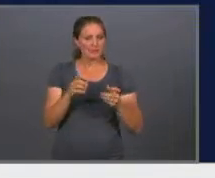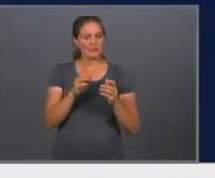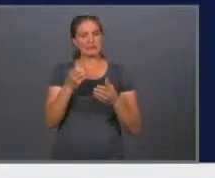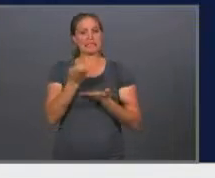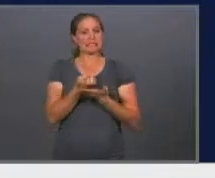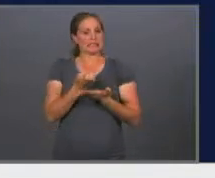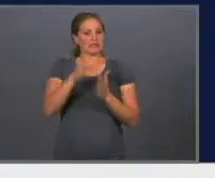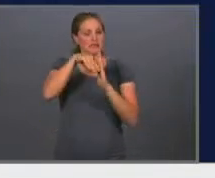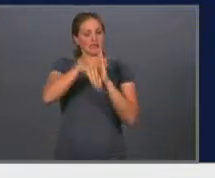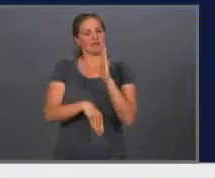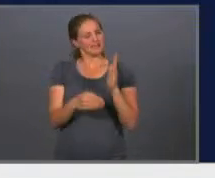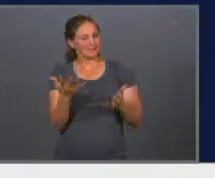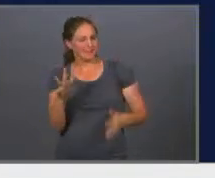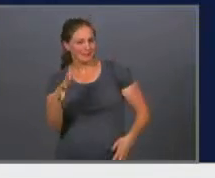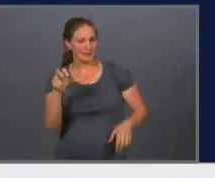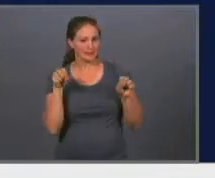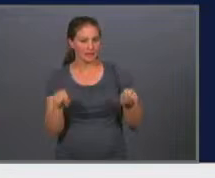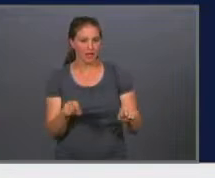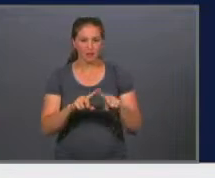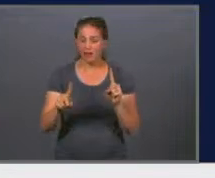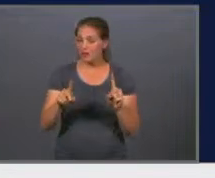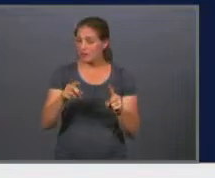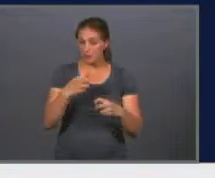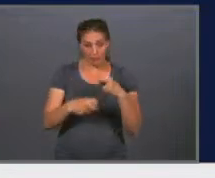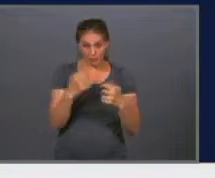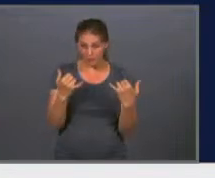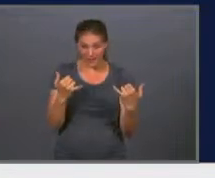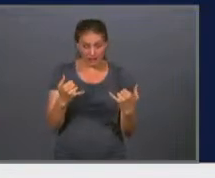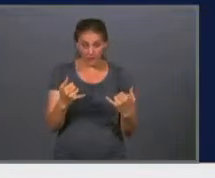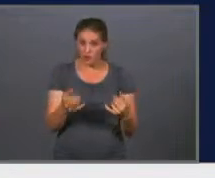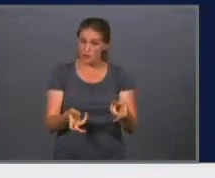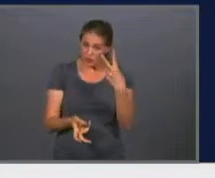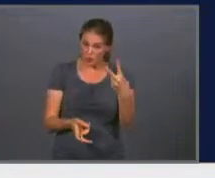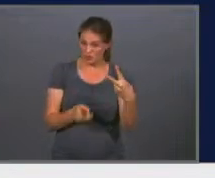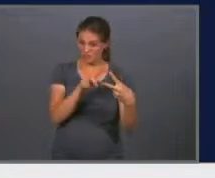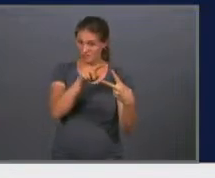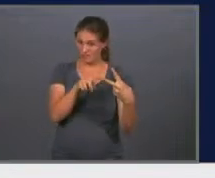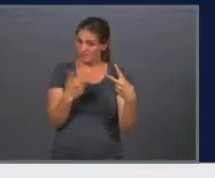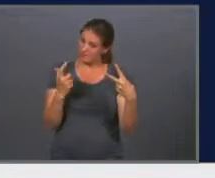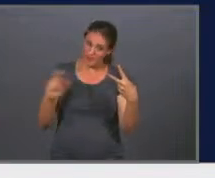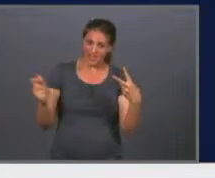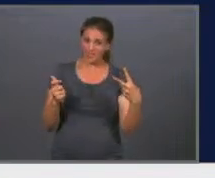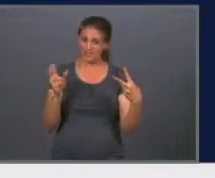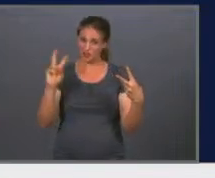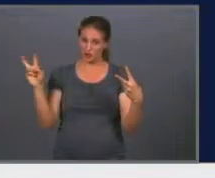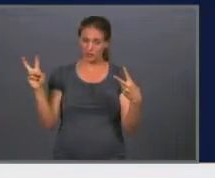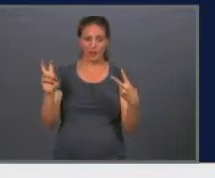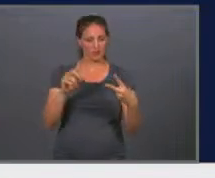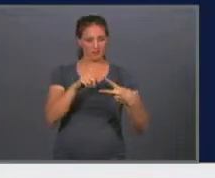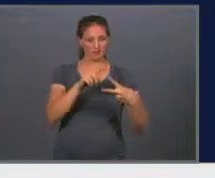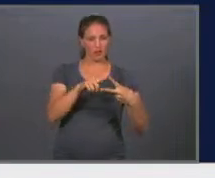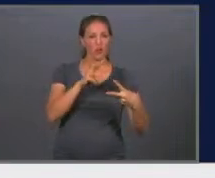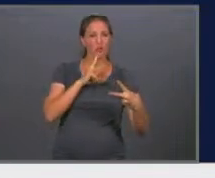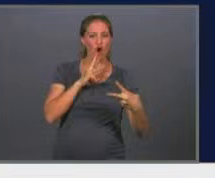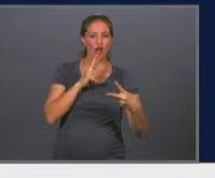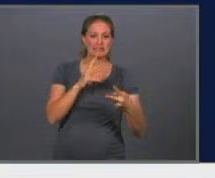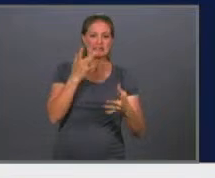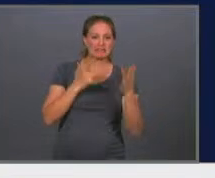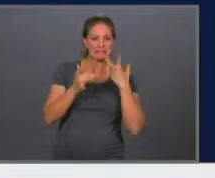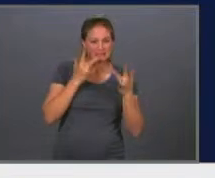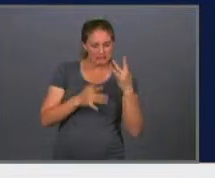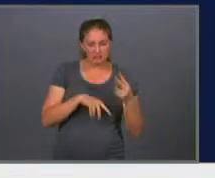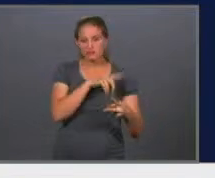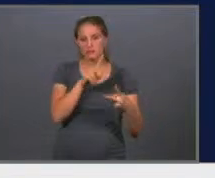okay, but the problem that we're facing right now, the one of the two biggest issues is going to be how we address water shortages and, of